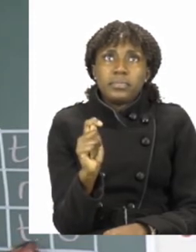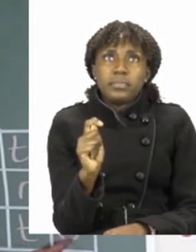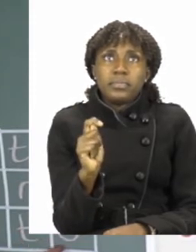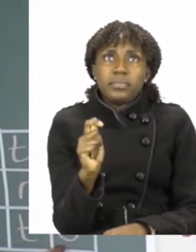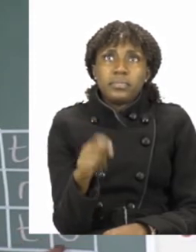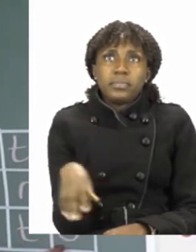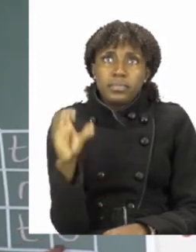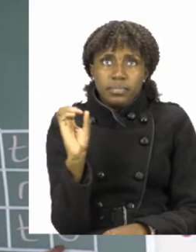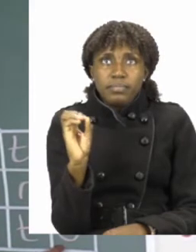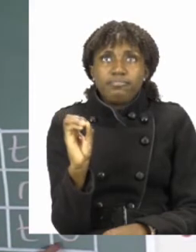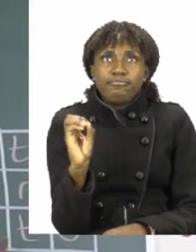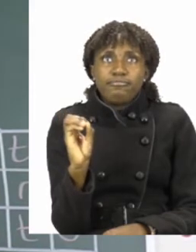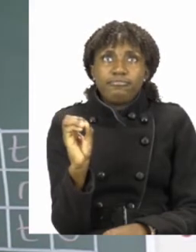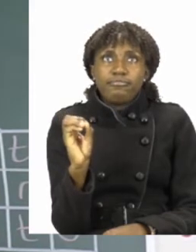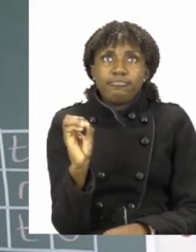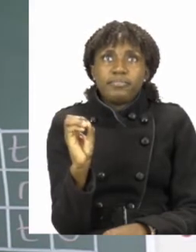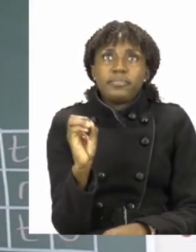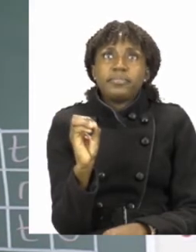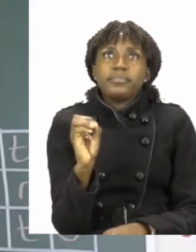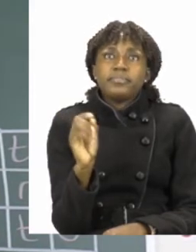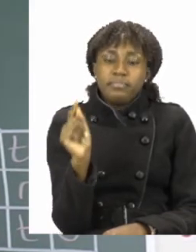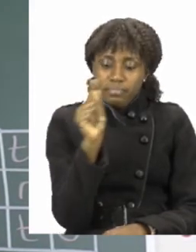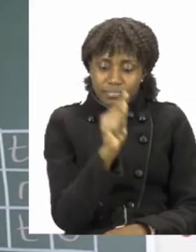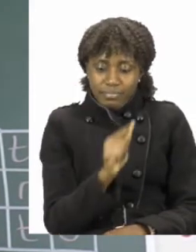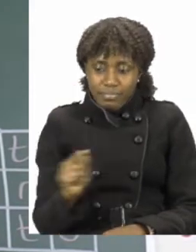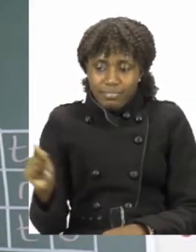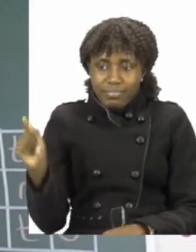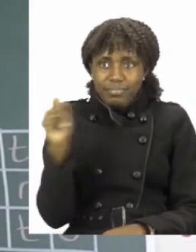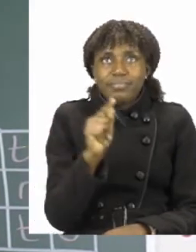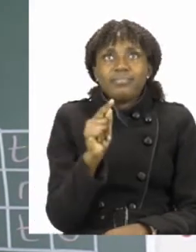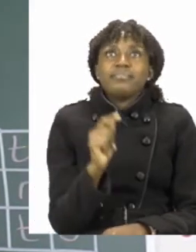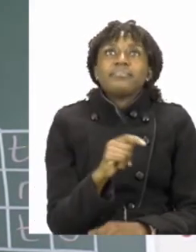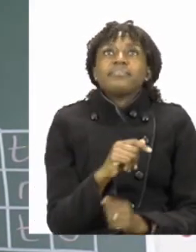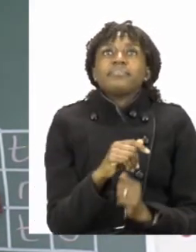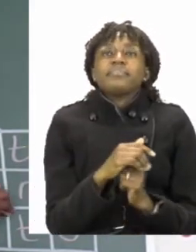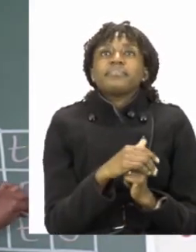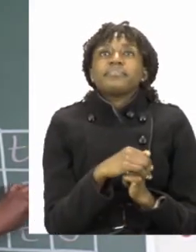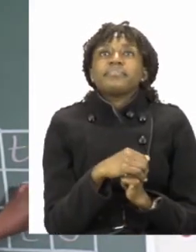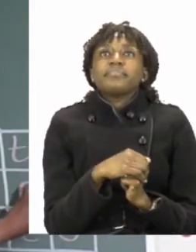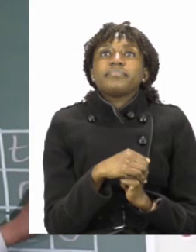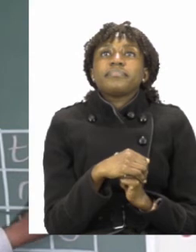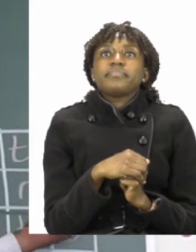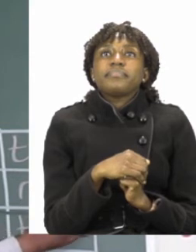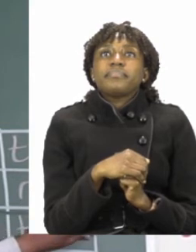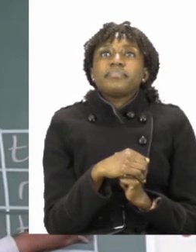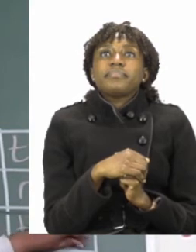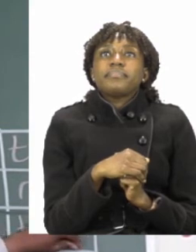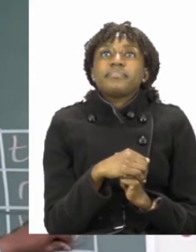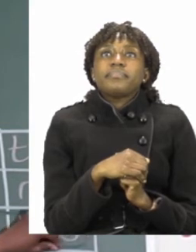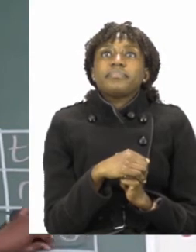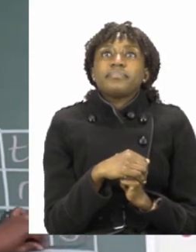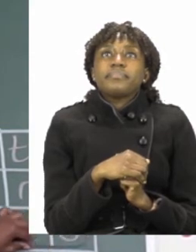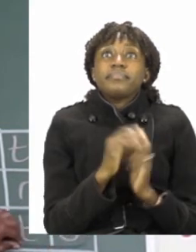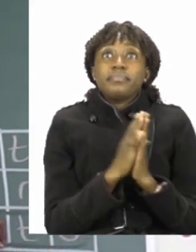T, and an O. Well done, everyone. So go ahead and circle your word. Remember